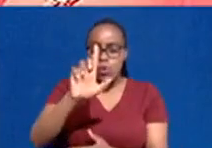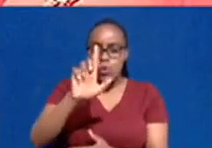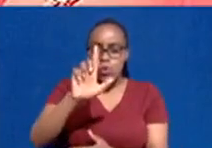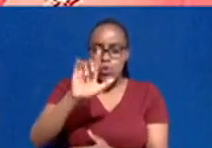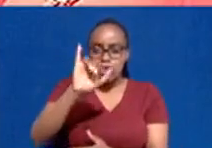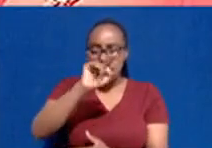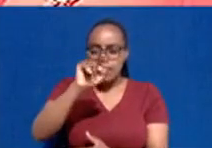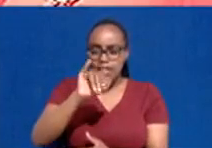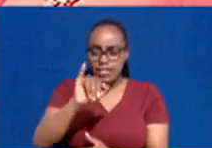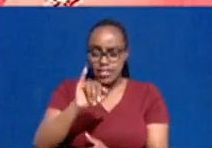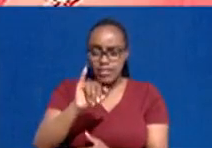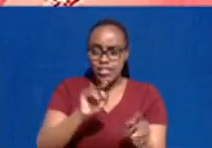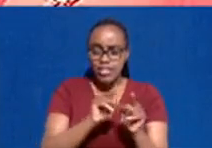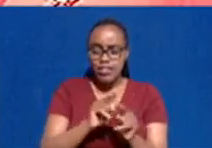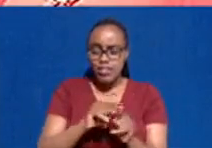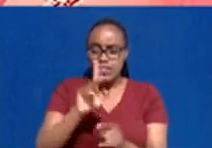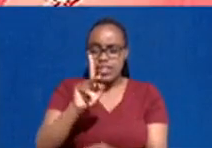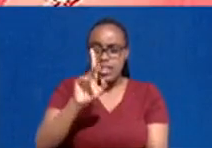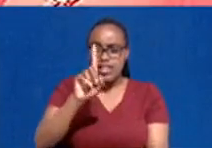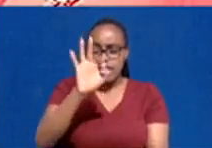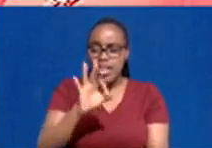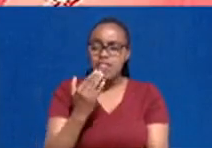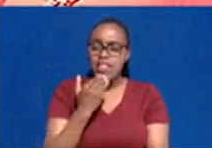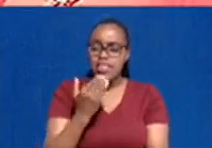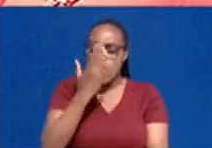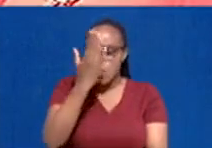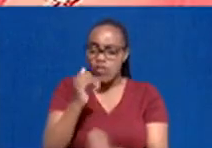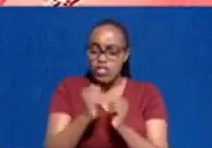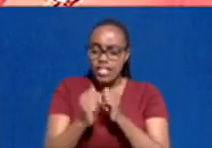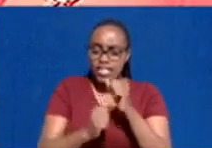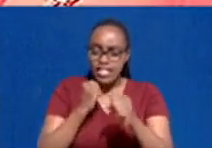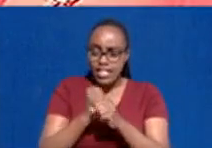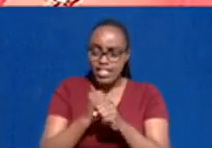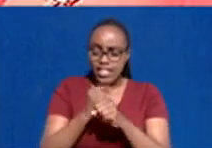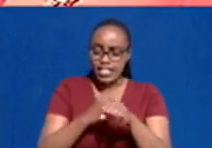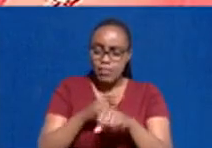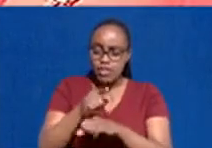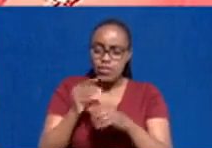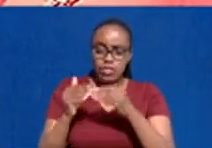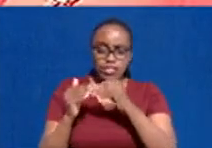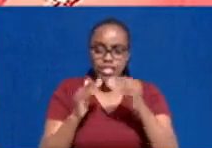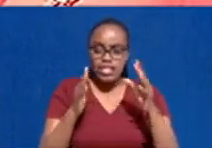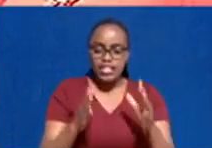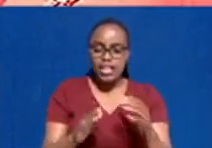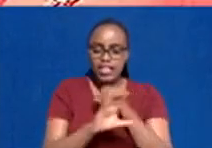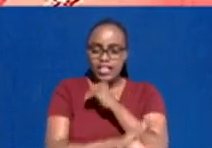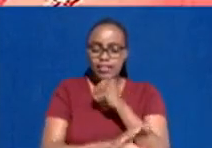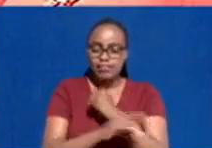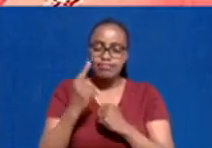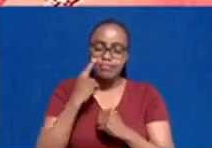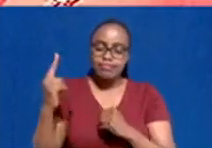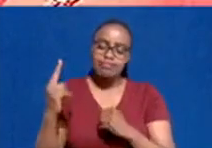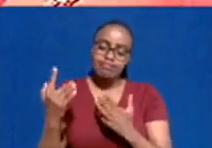Complex in Nairobi, where KDF thanked him for his 10 years at the helm of the country. Hassan